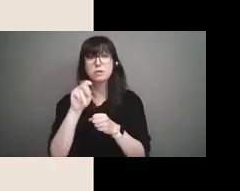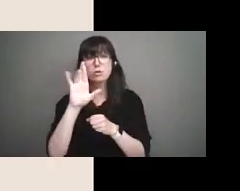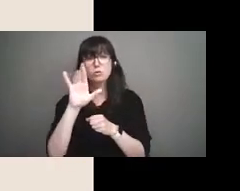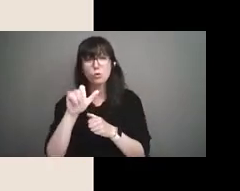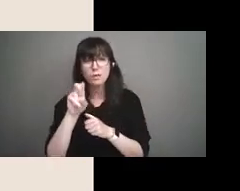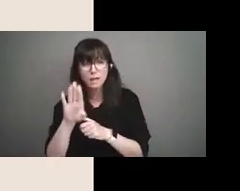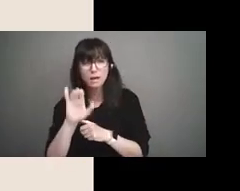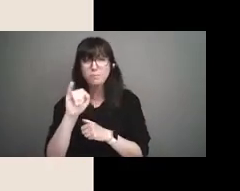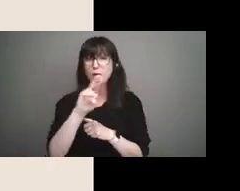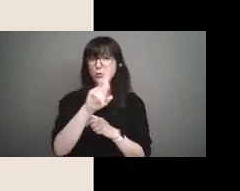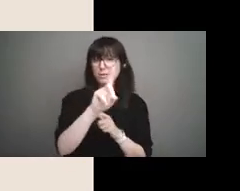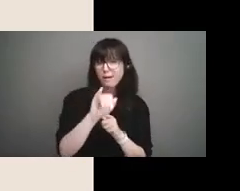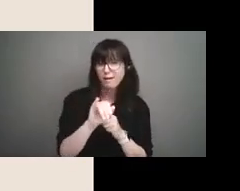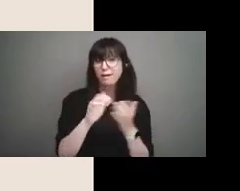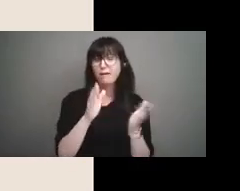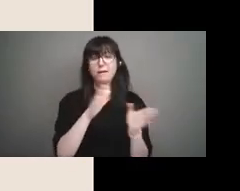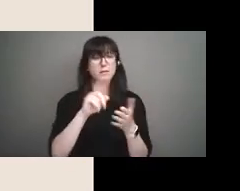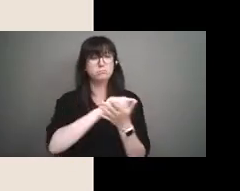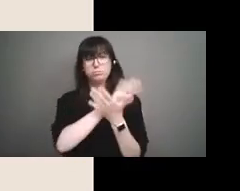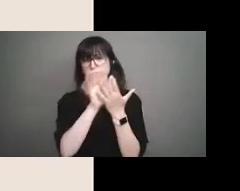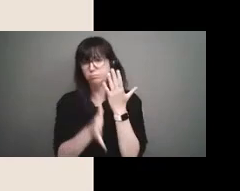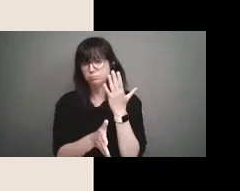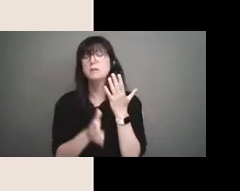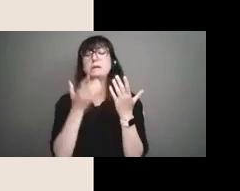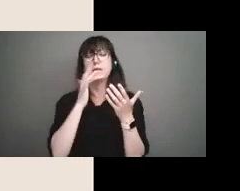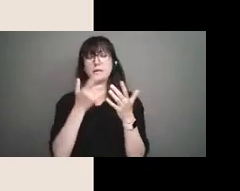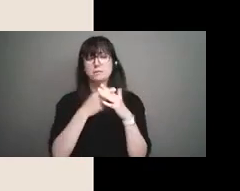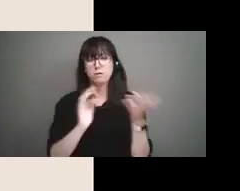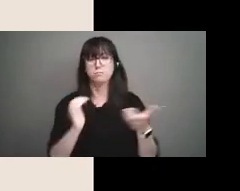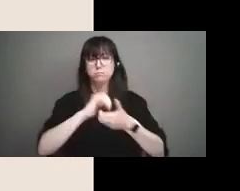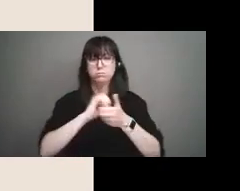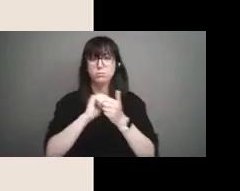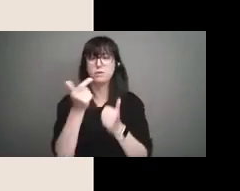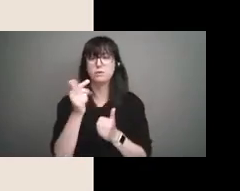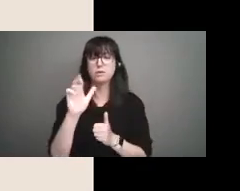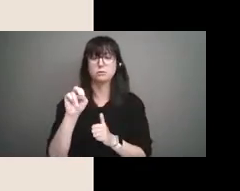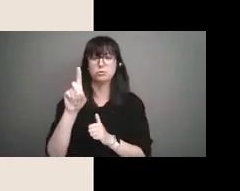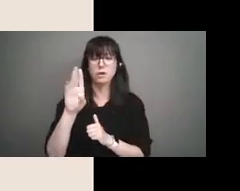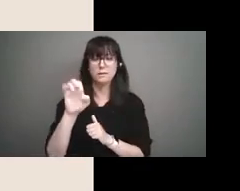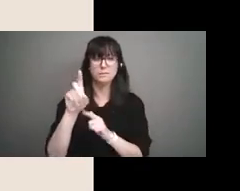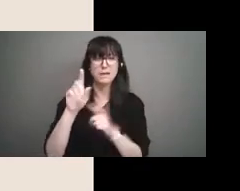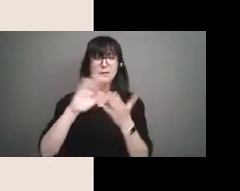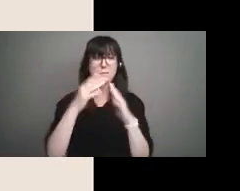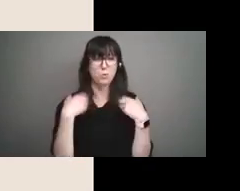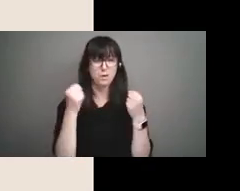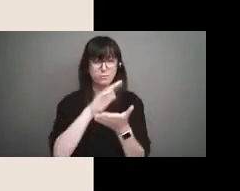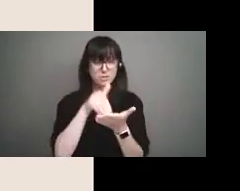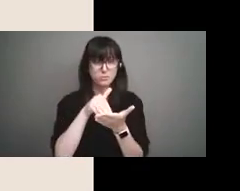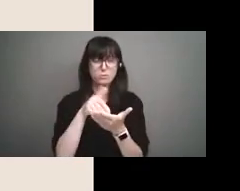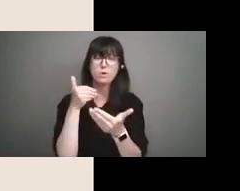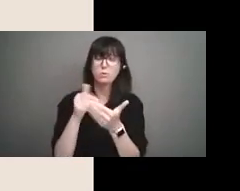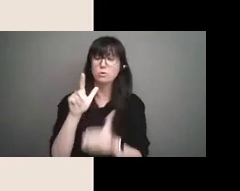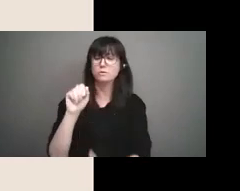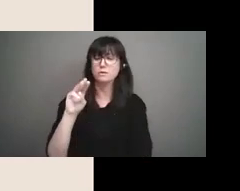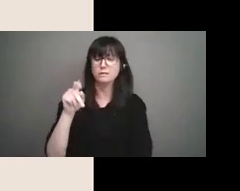up with some donations, and we were lucky enough to start a partnership with Grand Bend Community Health Center, which just borders on Lambton and